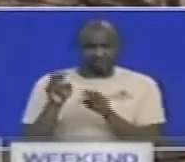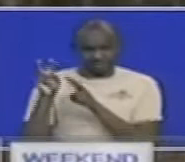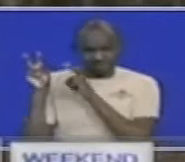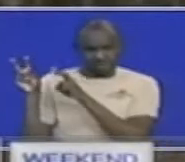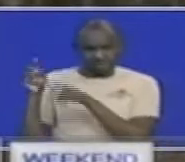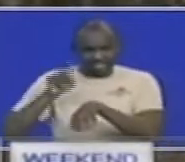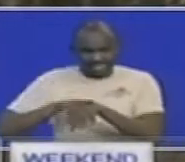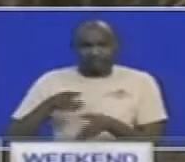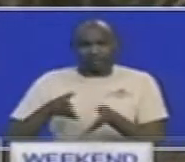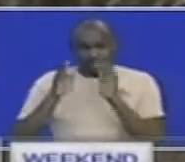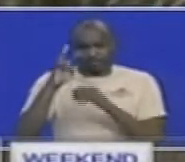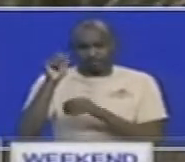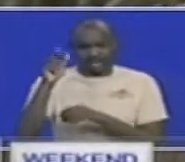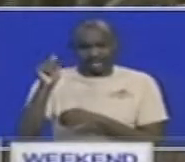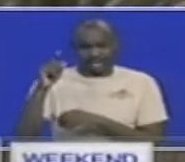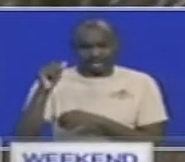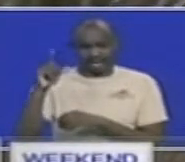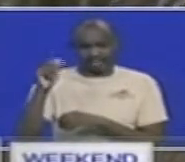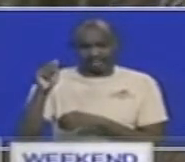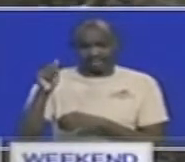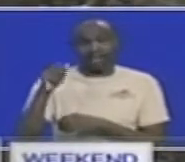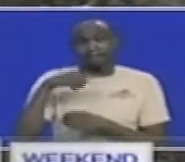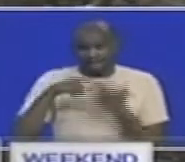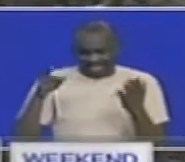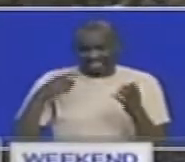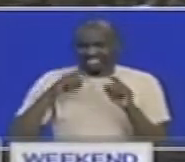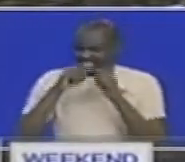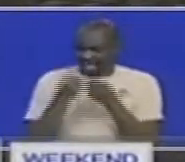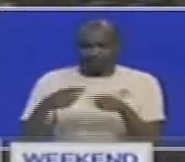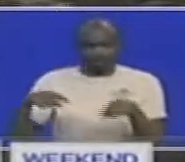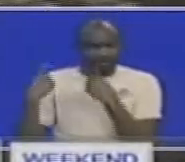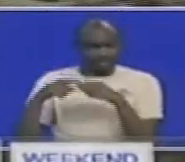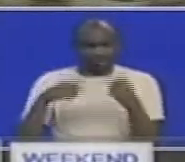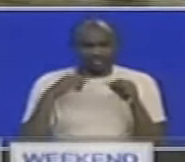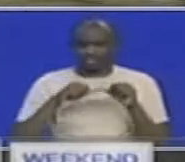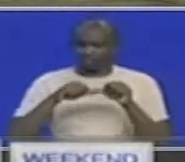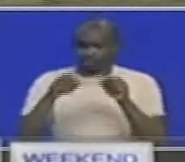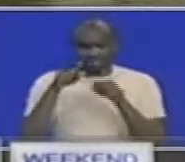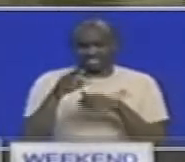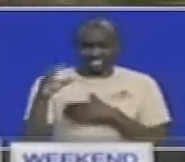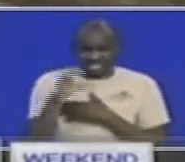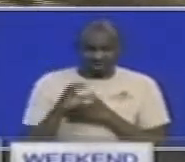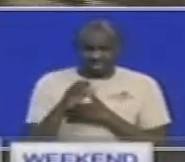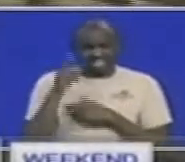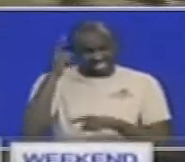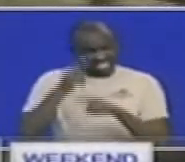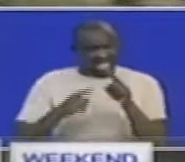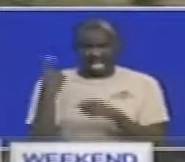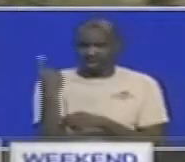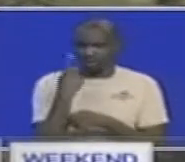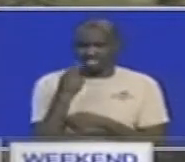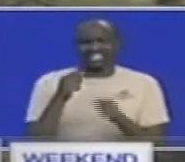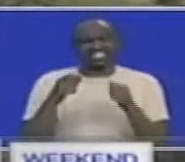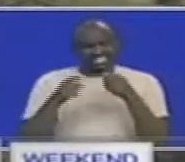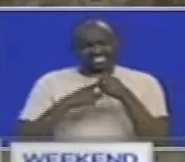way to Maralal. But the tribal conflict that continued to rock parts of Samburu County, with this year alone